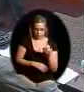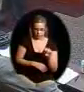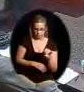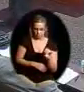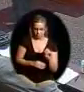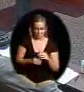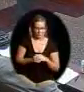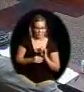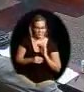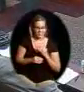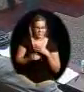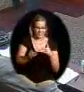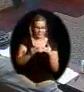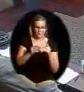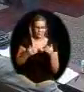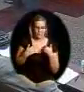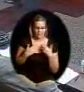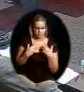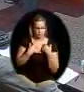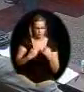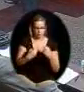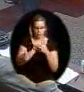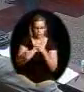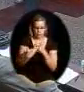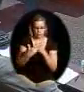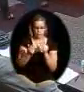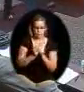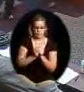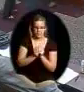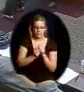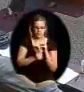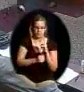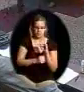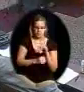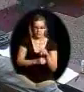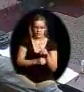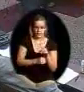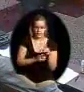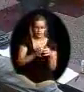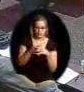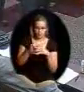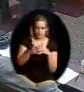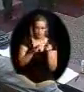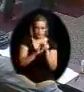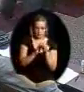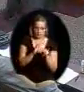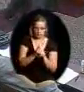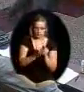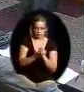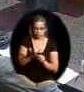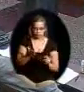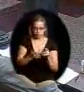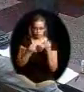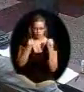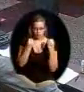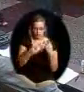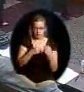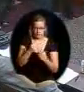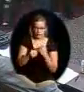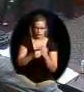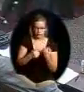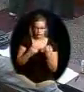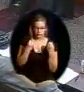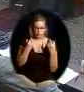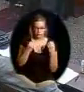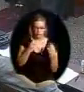Our district has had a strong partnership with Mid-America Nazarene University for a number of years, with many positive results for